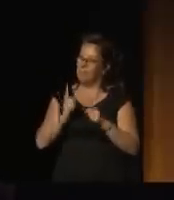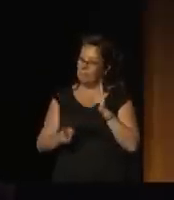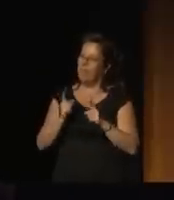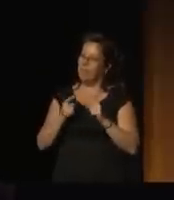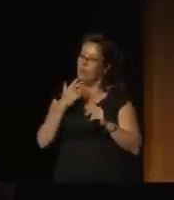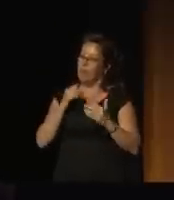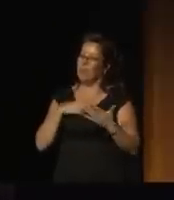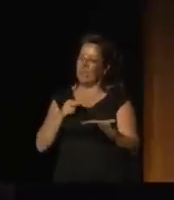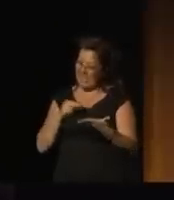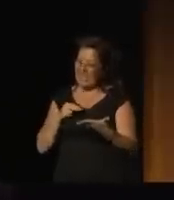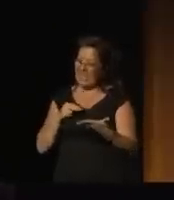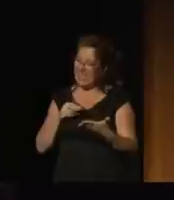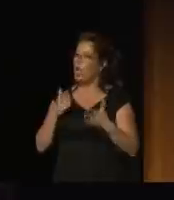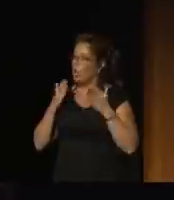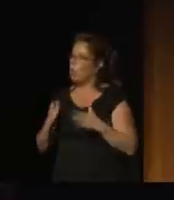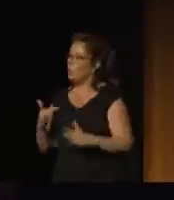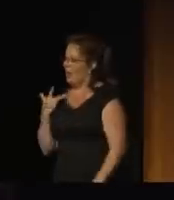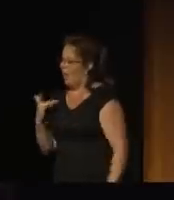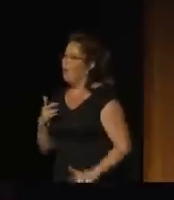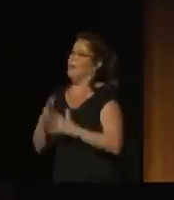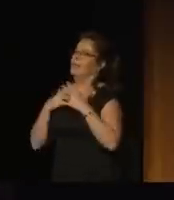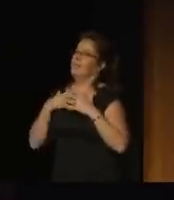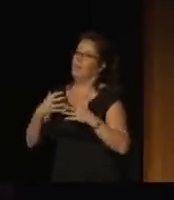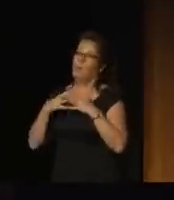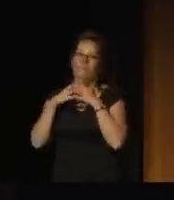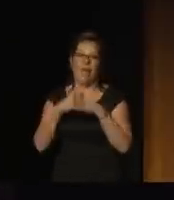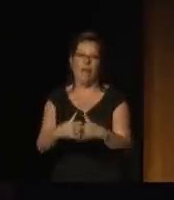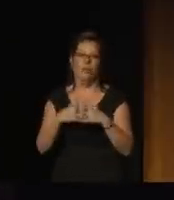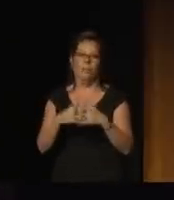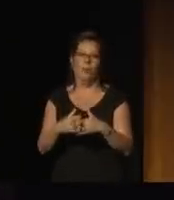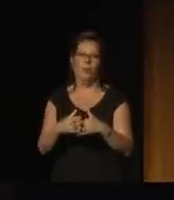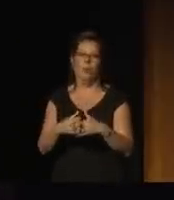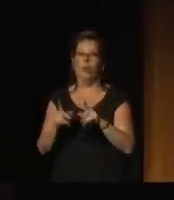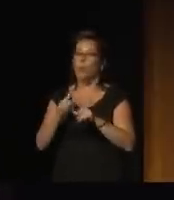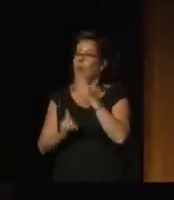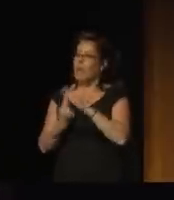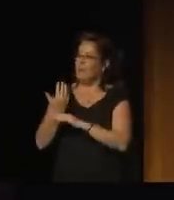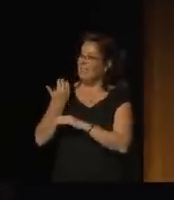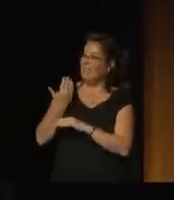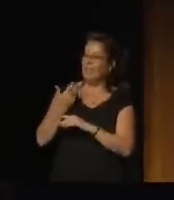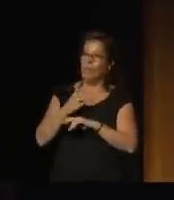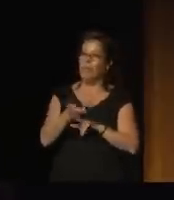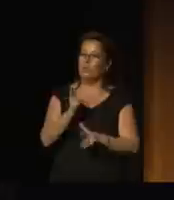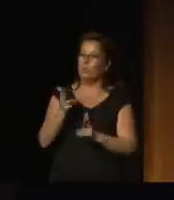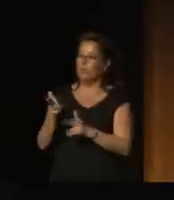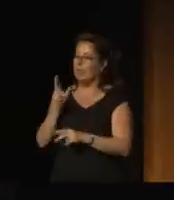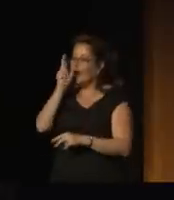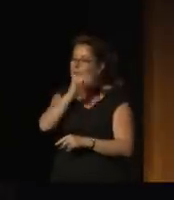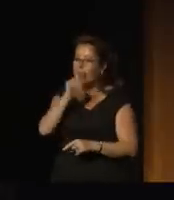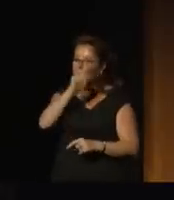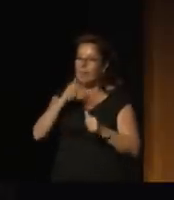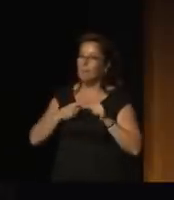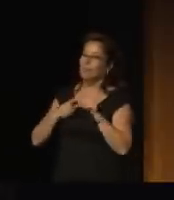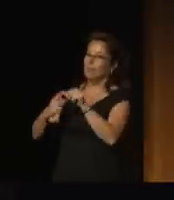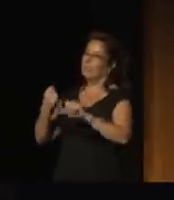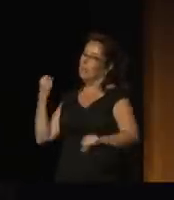minute. Human life is more valuable, and what happened in Parkland with the shooting and the way that those young people have